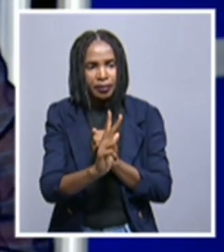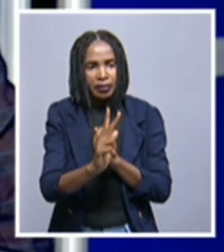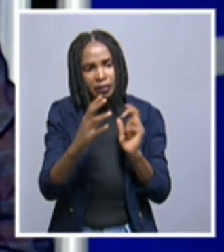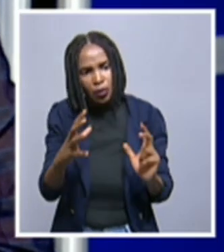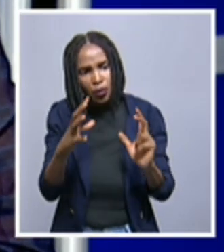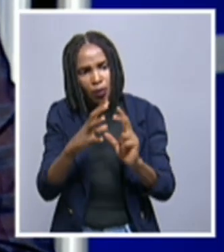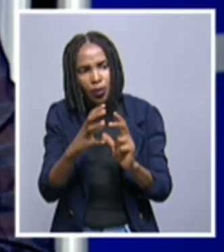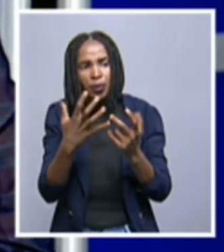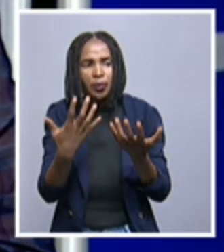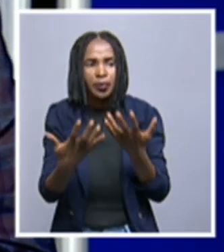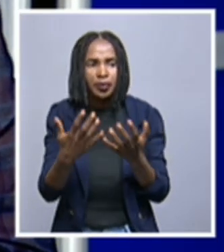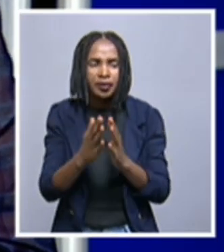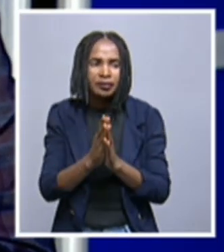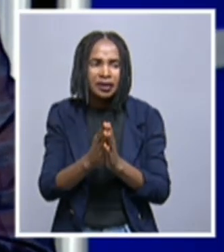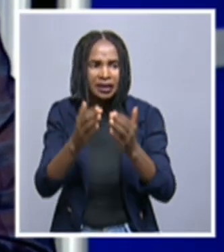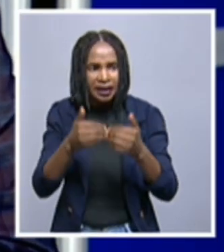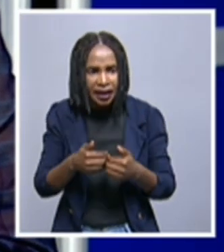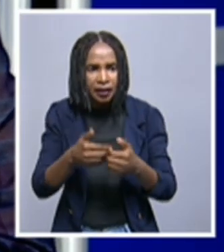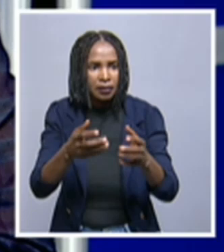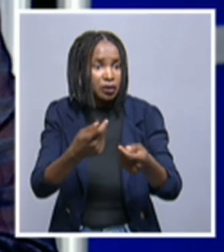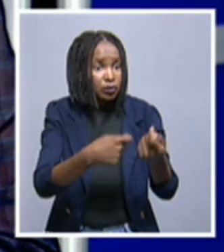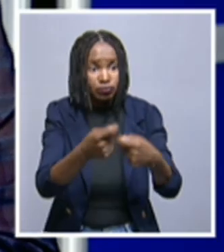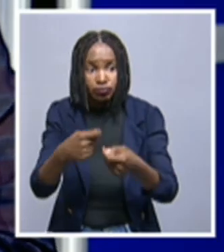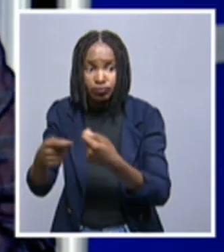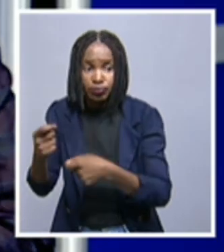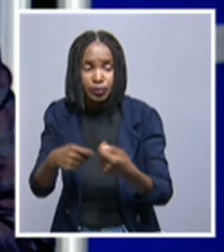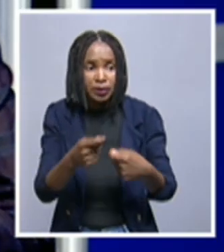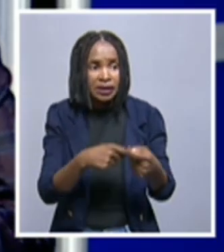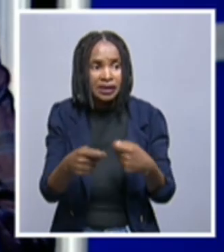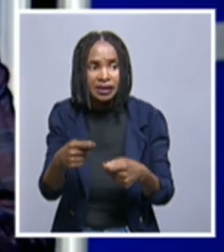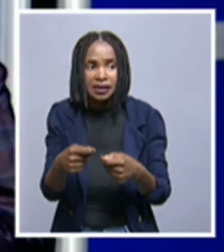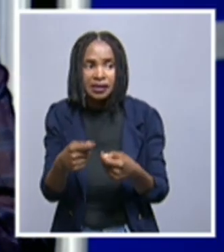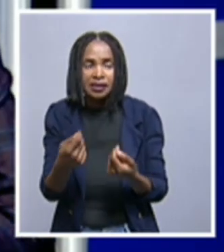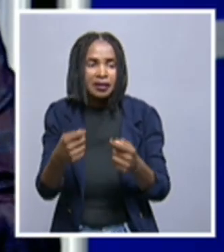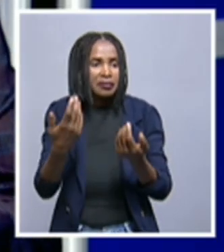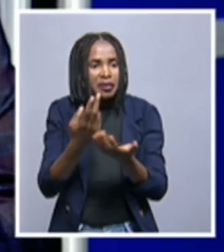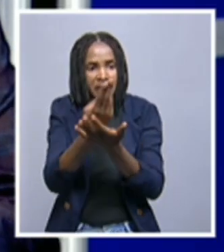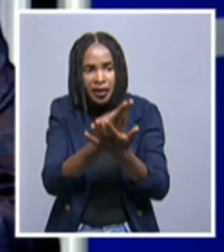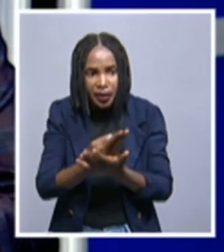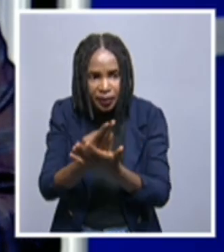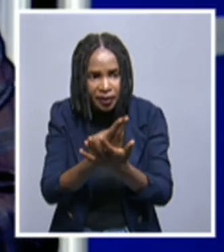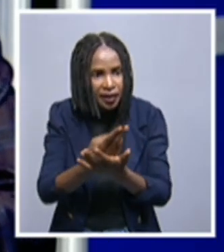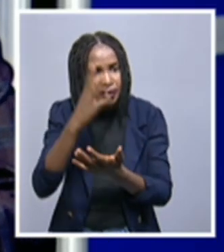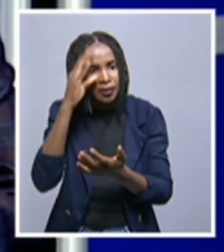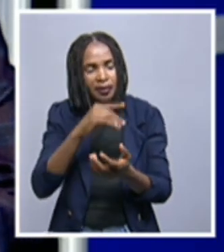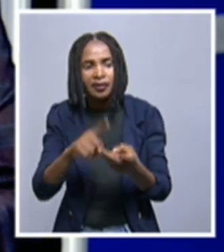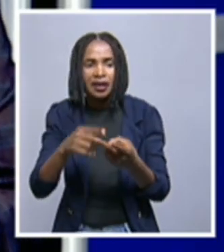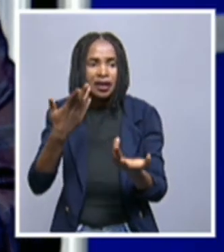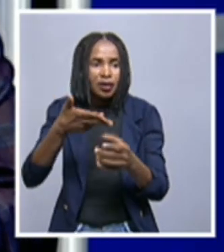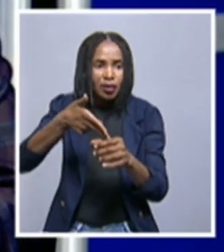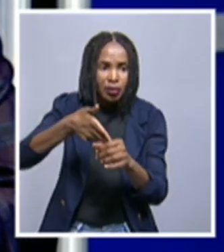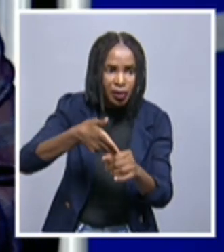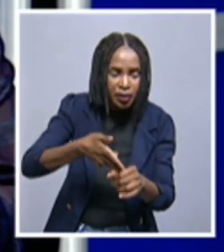or regions to engage in economic activities, either in accommodation or filling